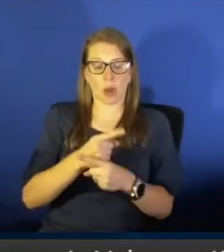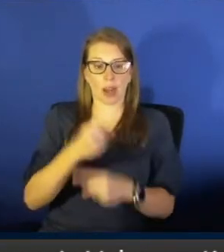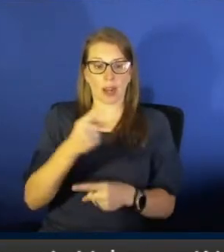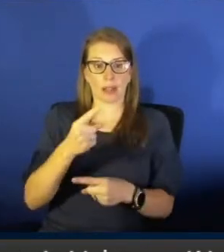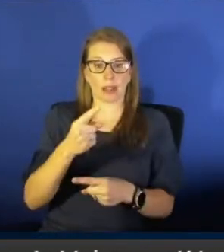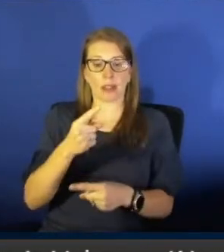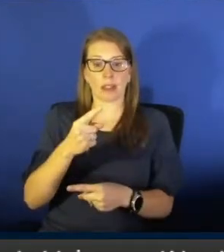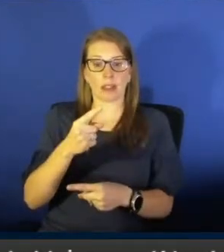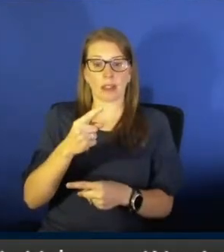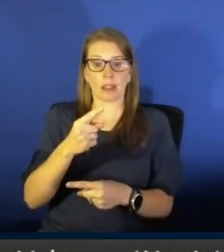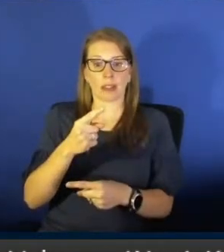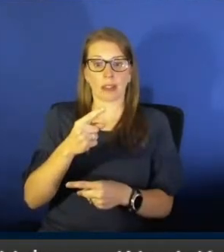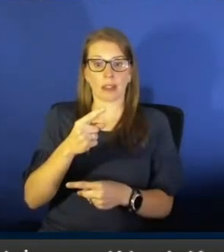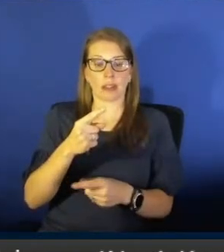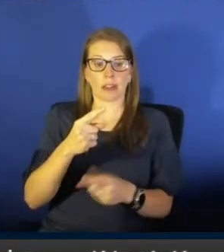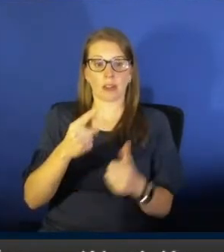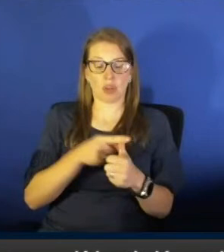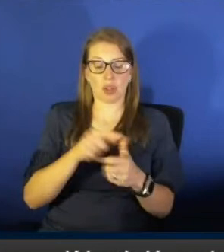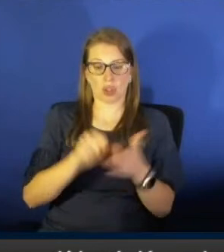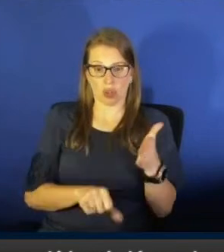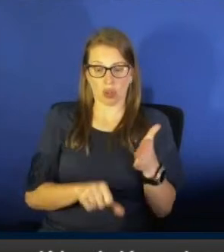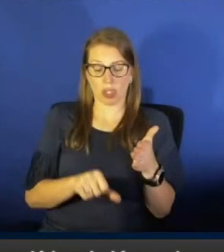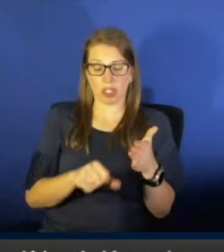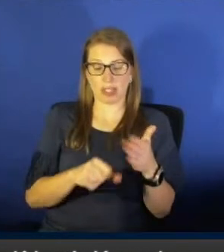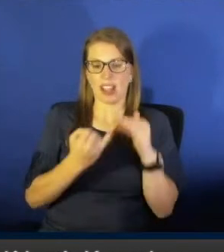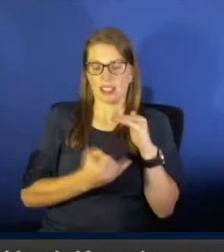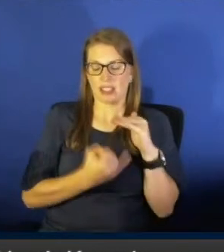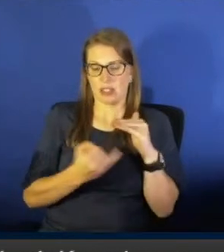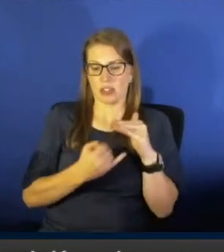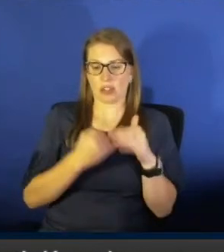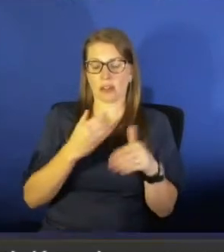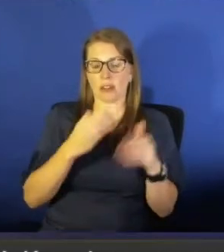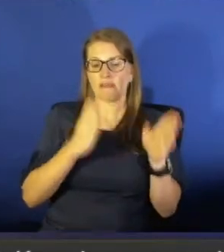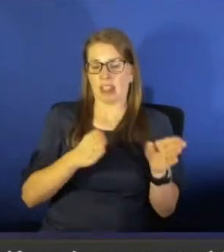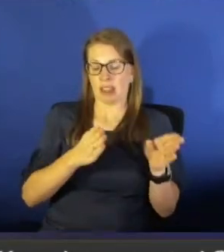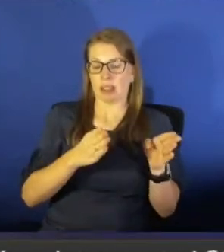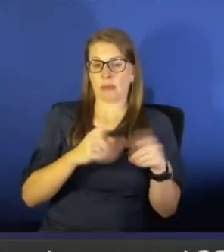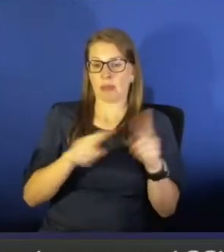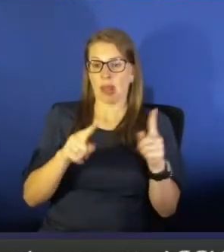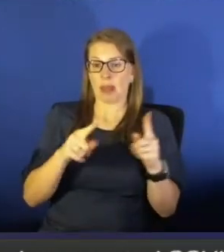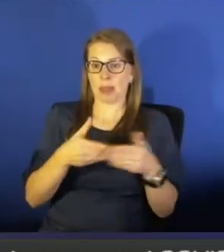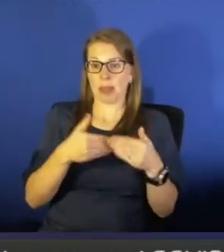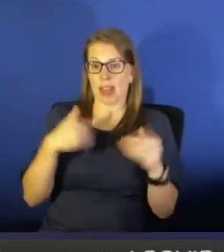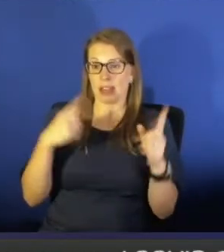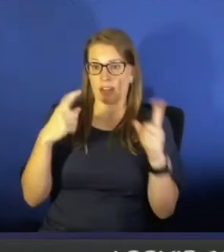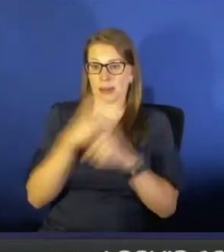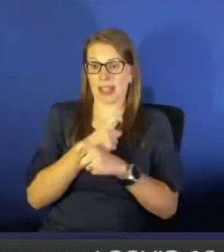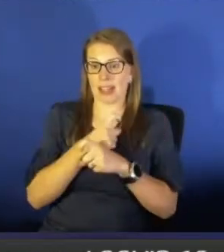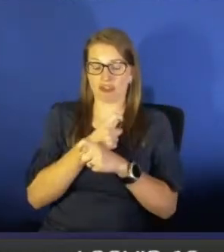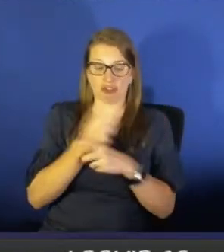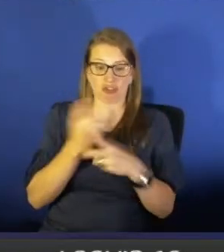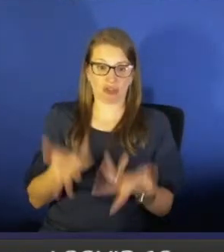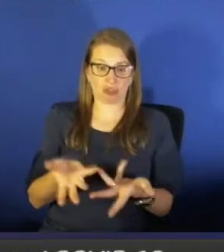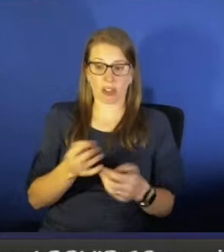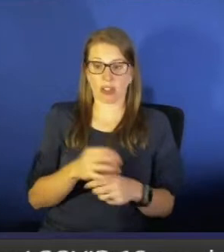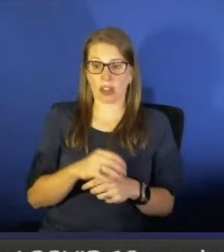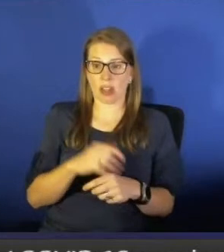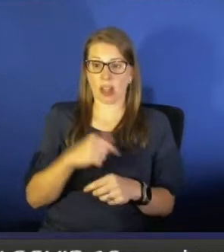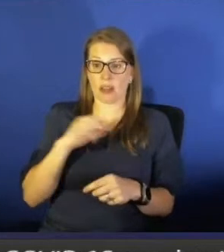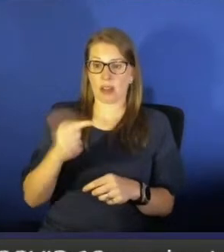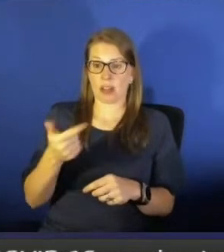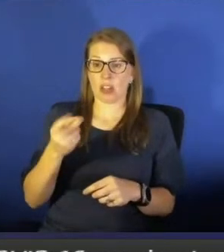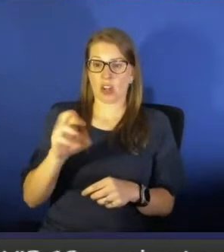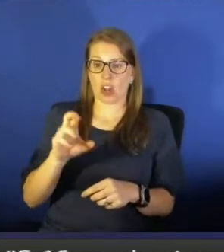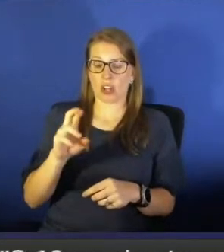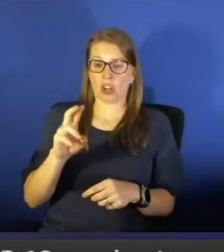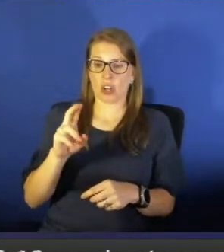did the initial surgery. Yep. Wanting to know if the baby had any complications or anything like that. But I'm going to turn it over to Dr. Hawkinson.